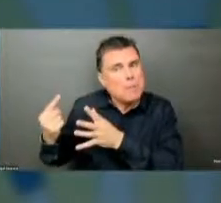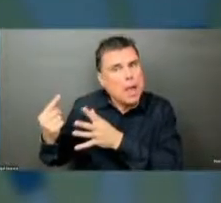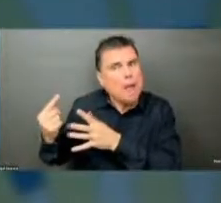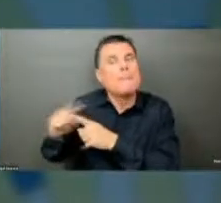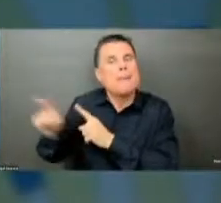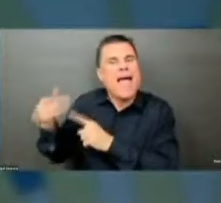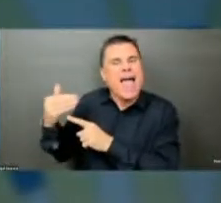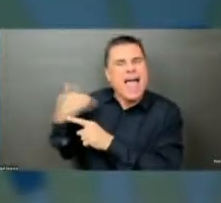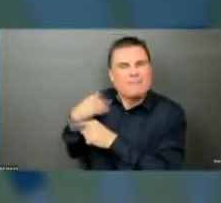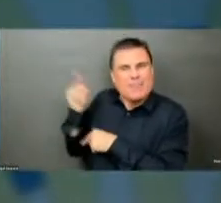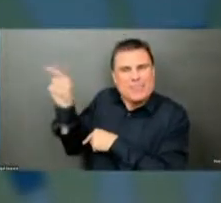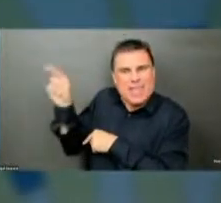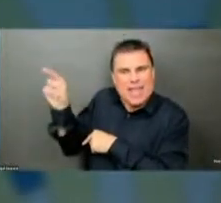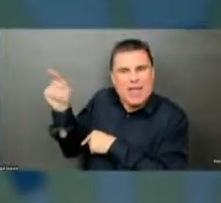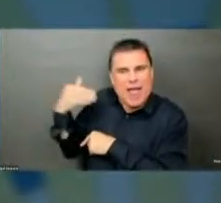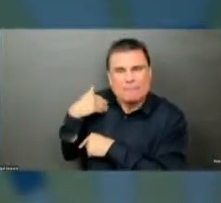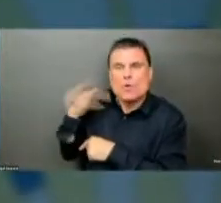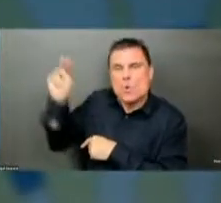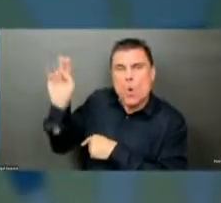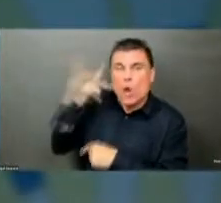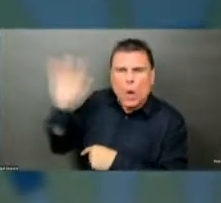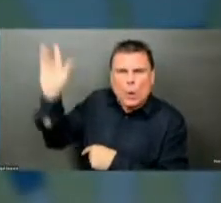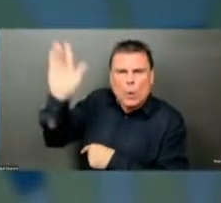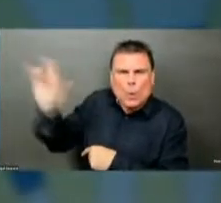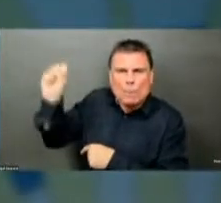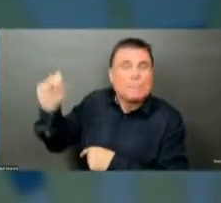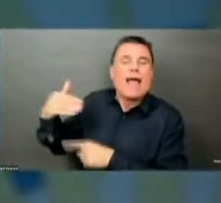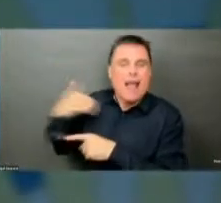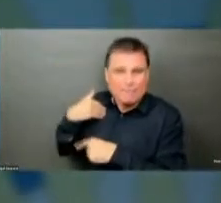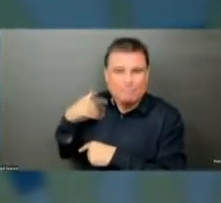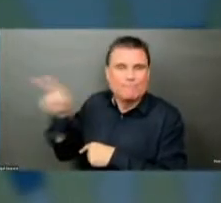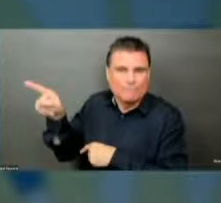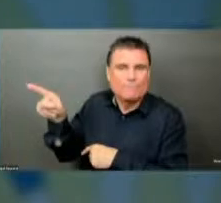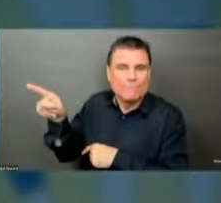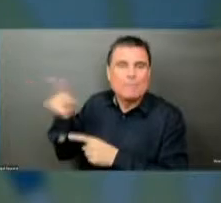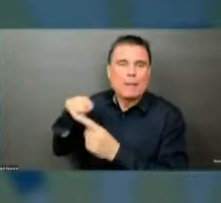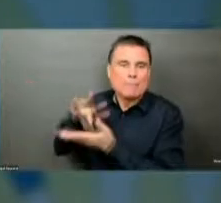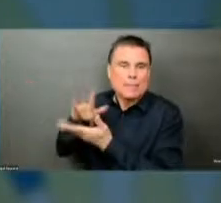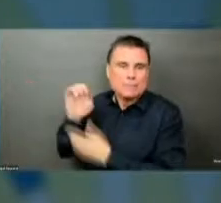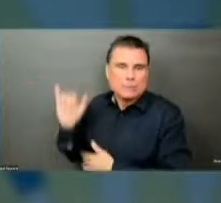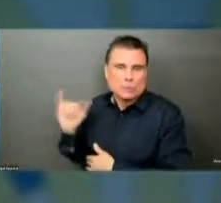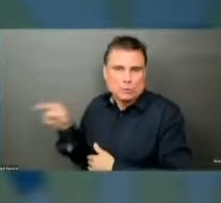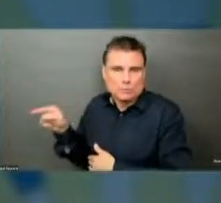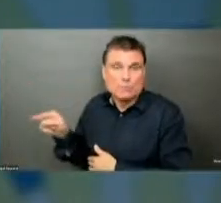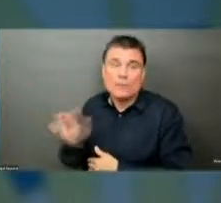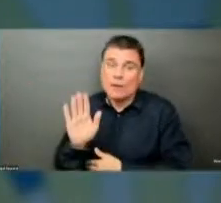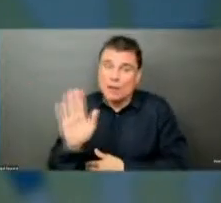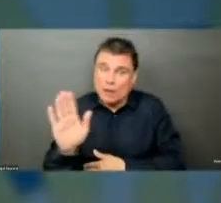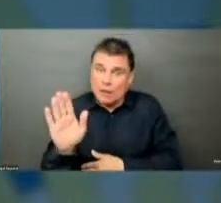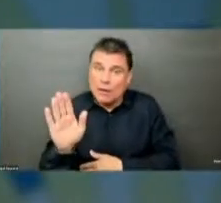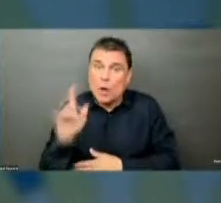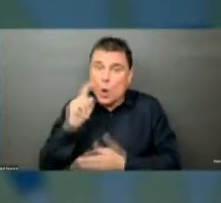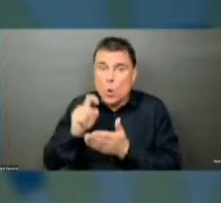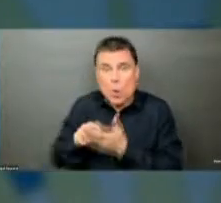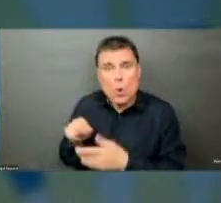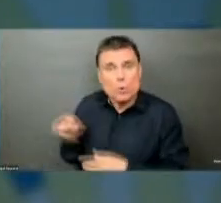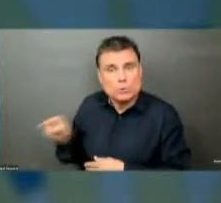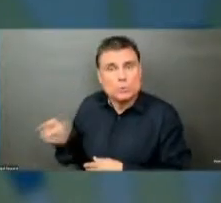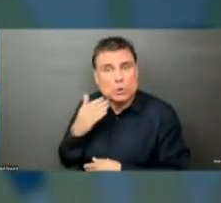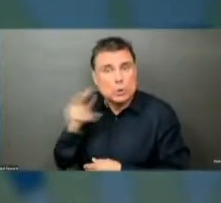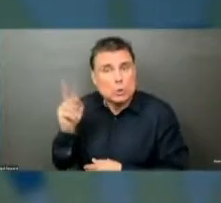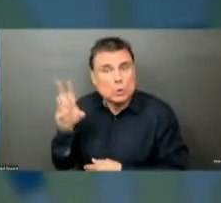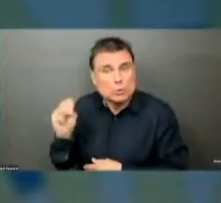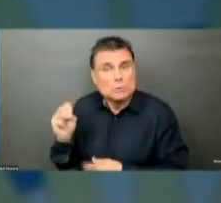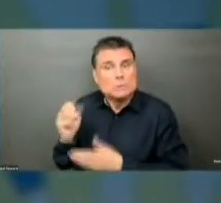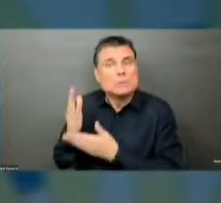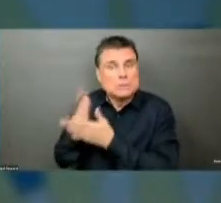in particular. And on a positive note, we've seen decreased activity in some of the hard-hit areas early on, particularly in